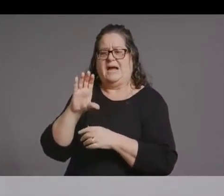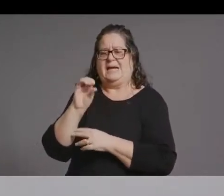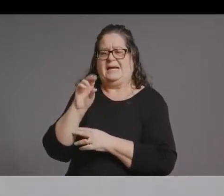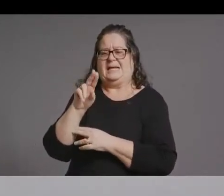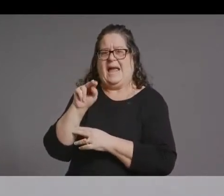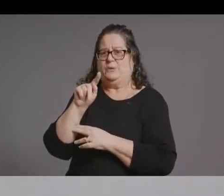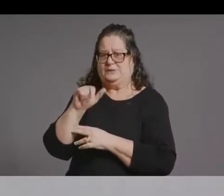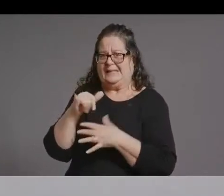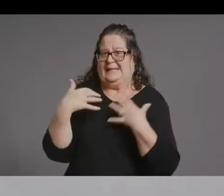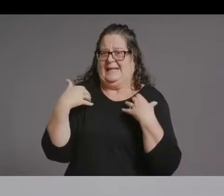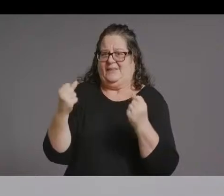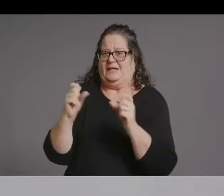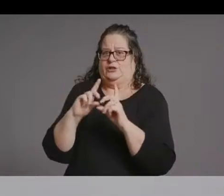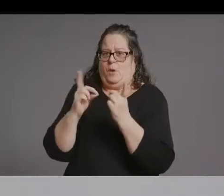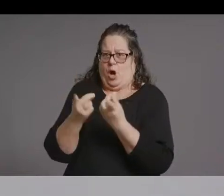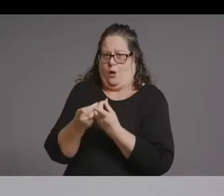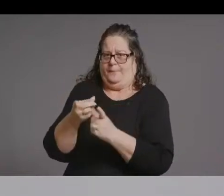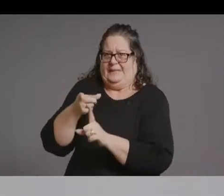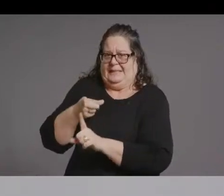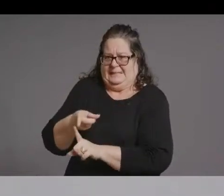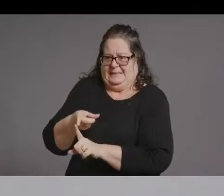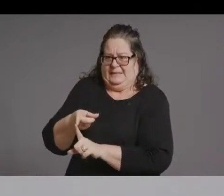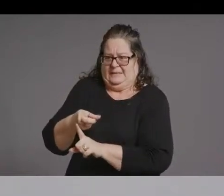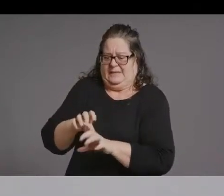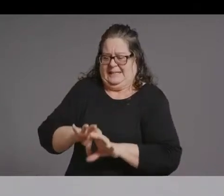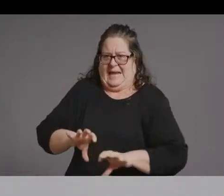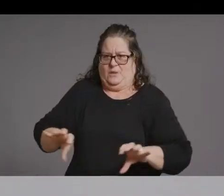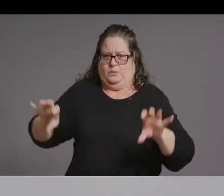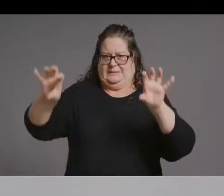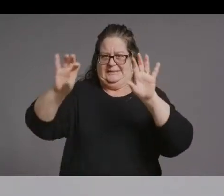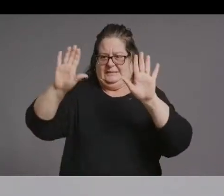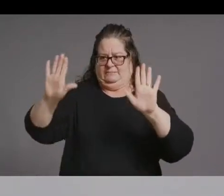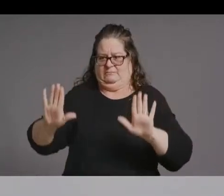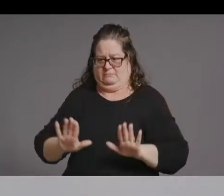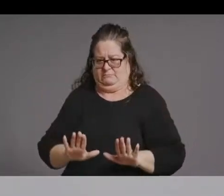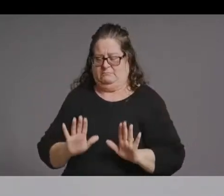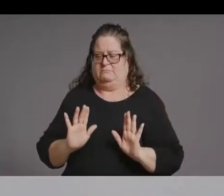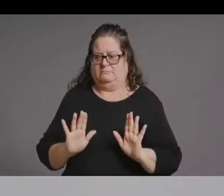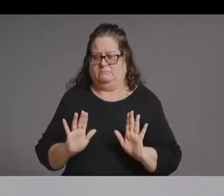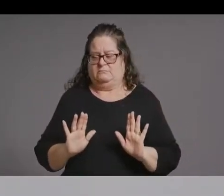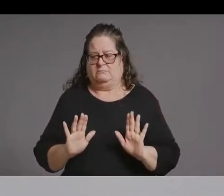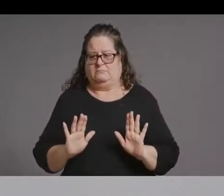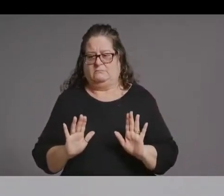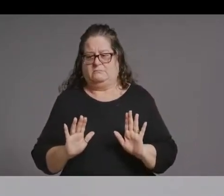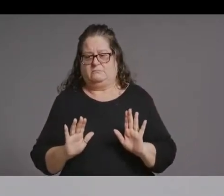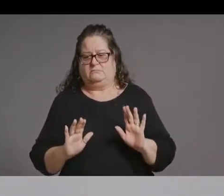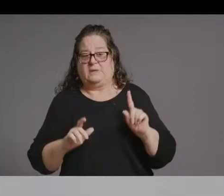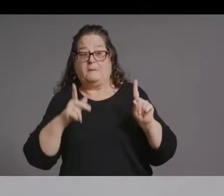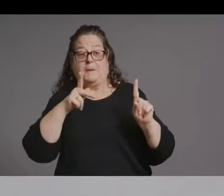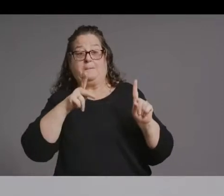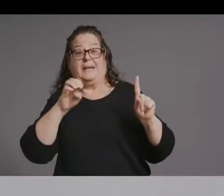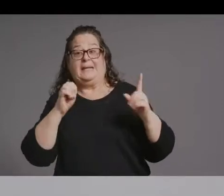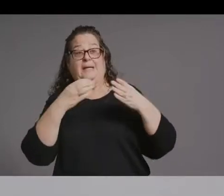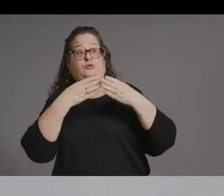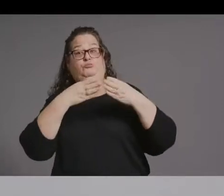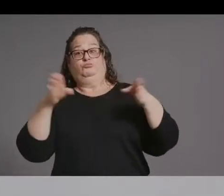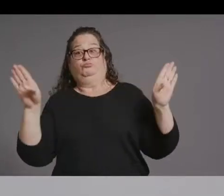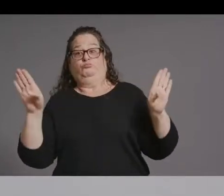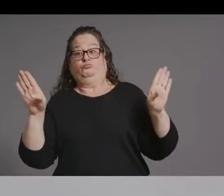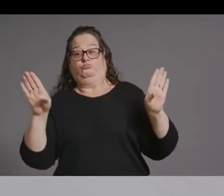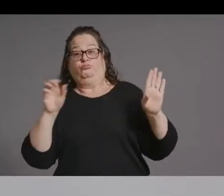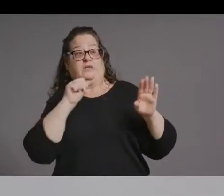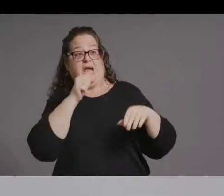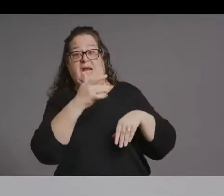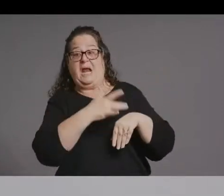is widely available, so they should be able to order it, but we do have supplies through public health. If the local county health department